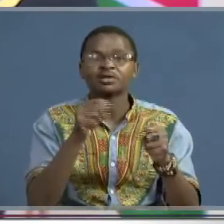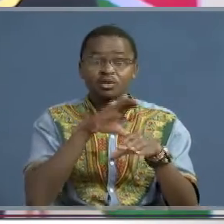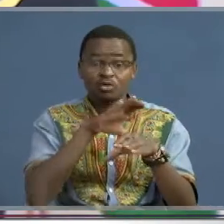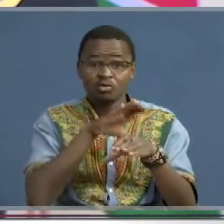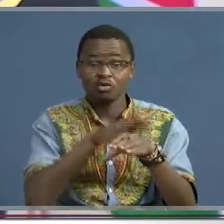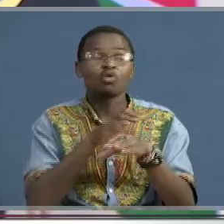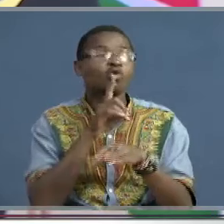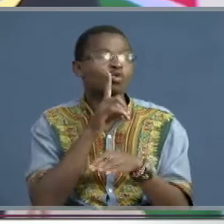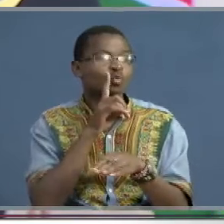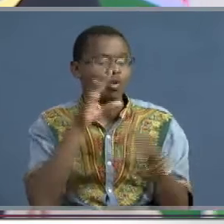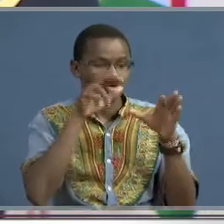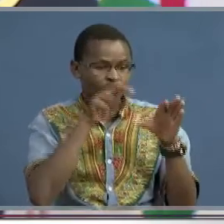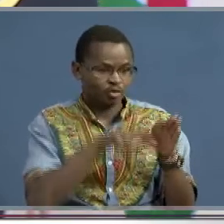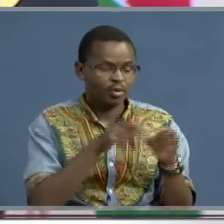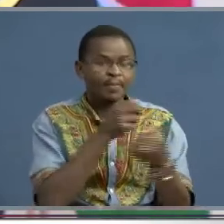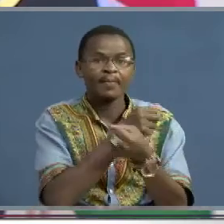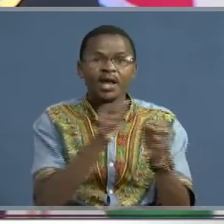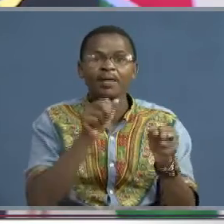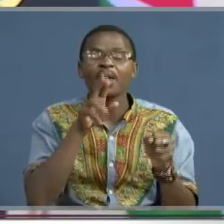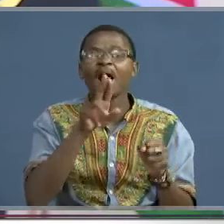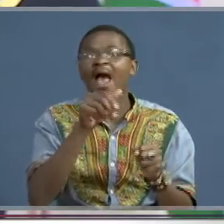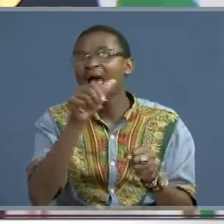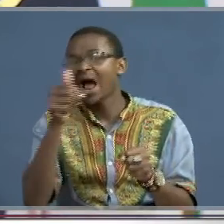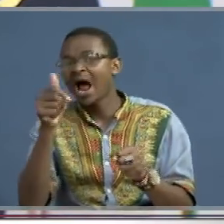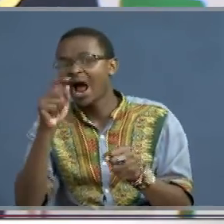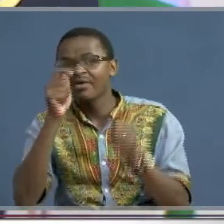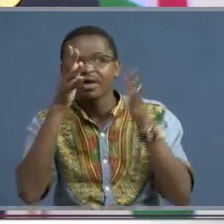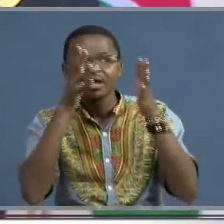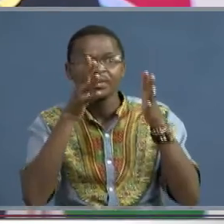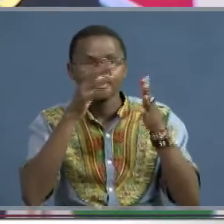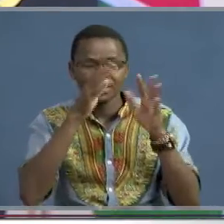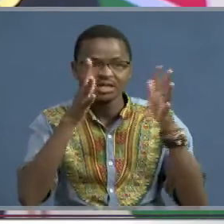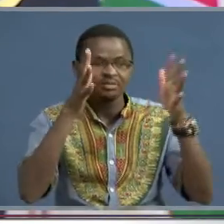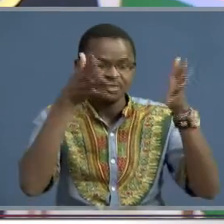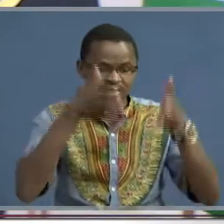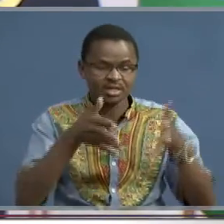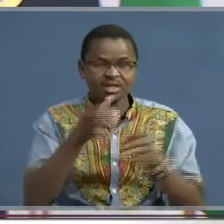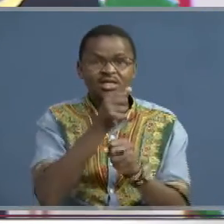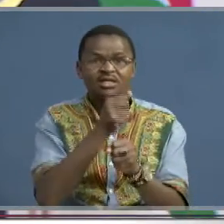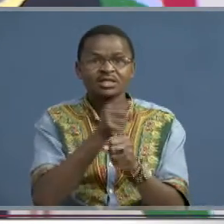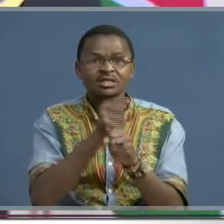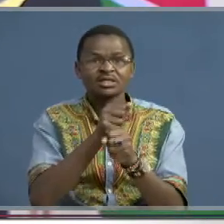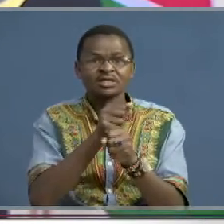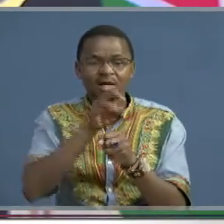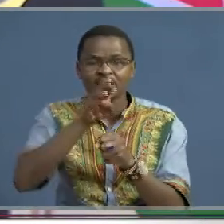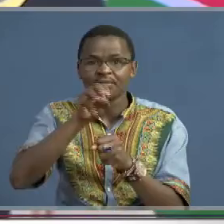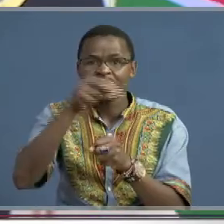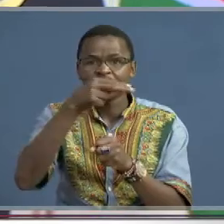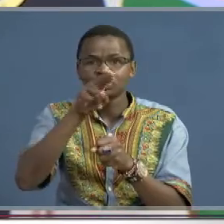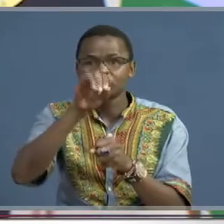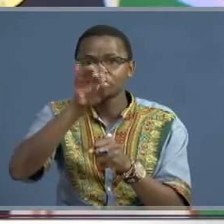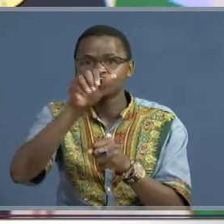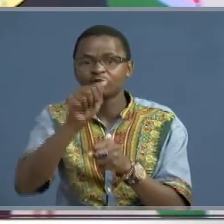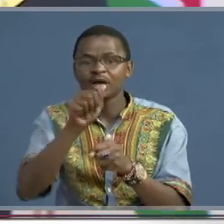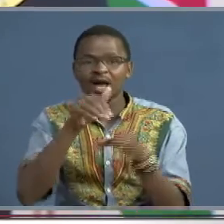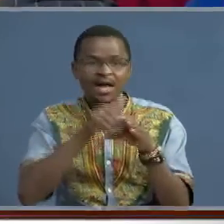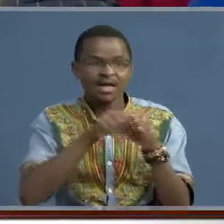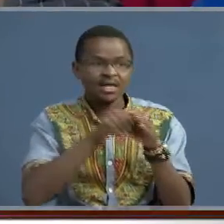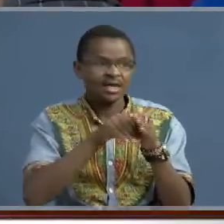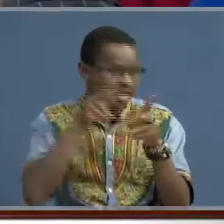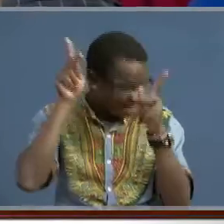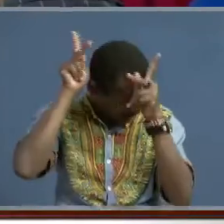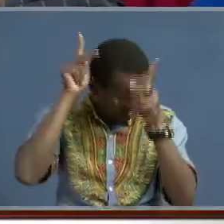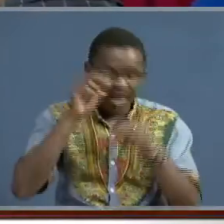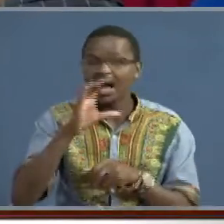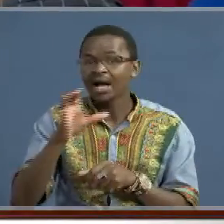will tomorrow join President Kenyatta and other Kenyans in marking this year's Mashujaa Day celebrations at the Bukungu Stadium